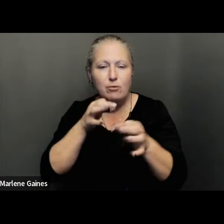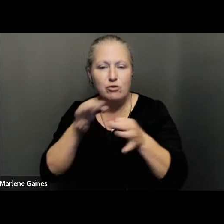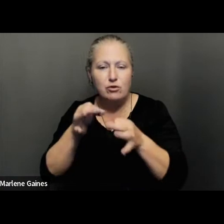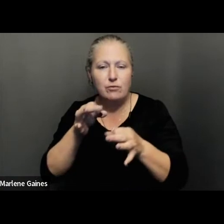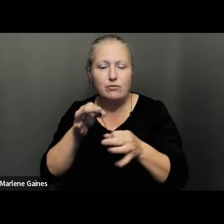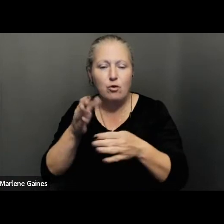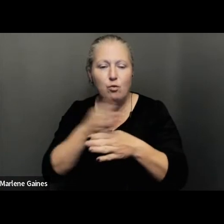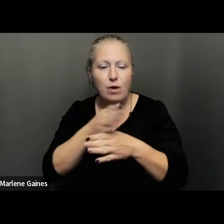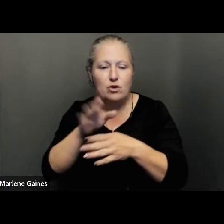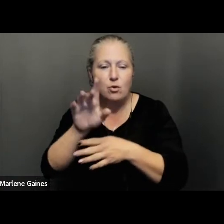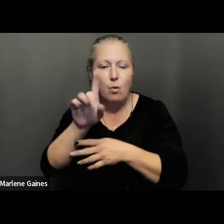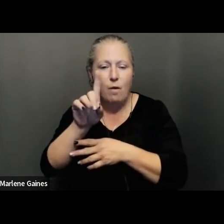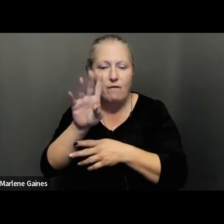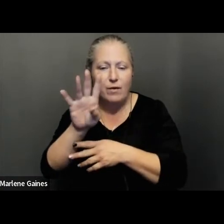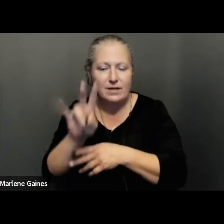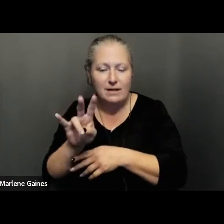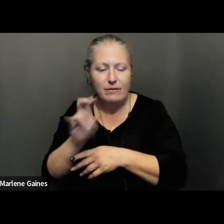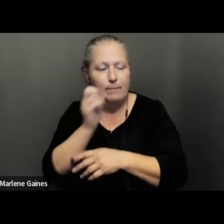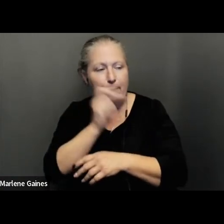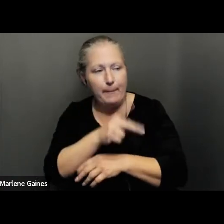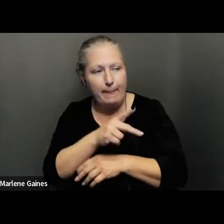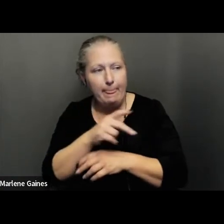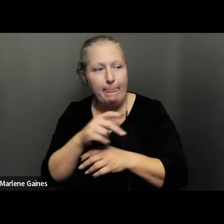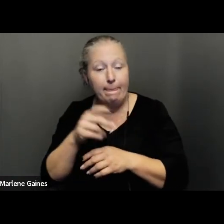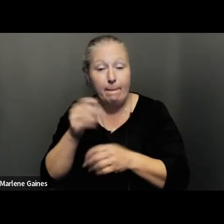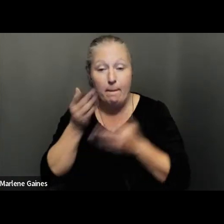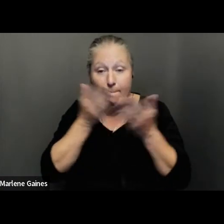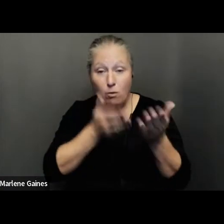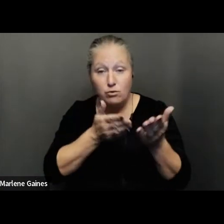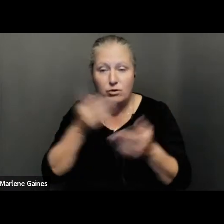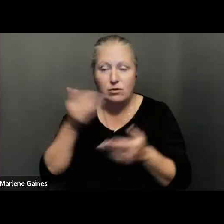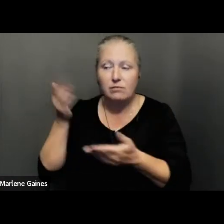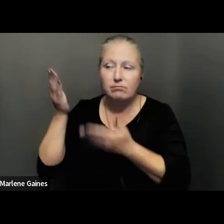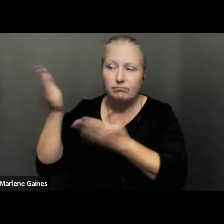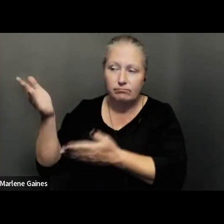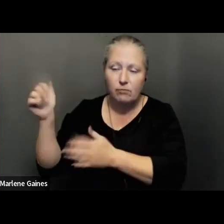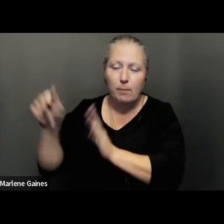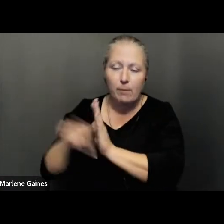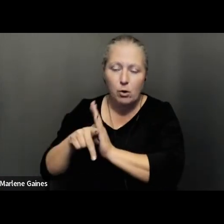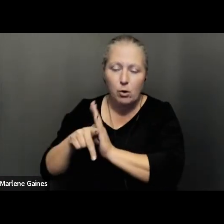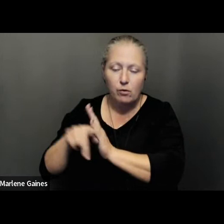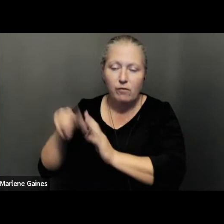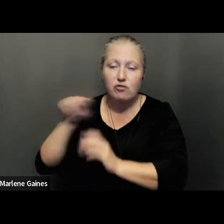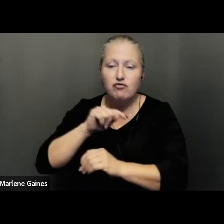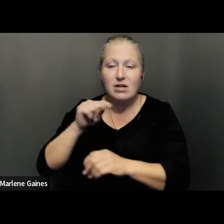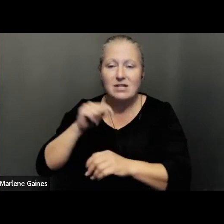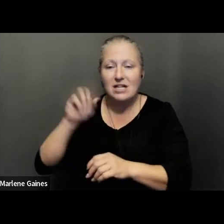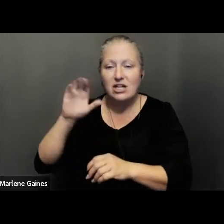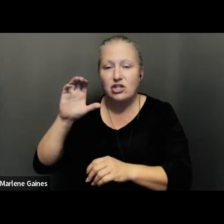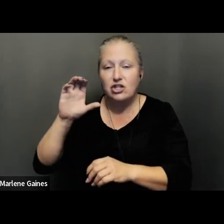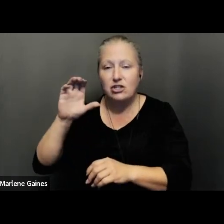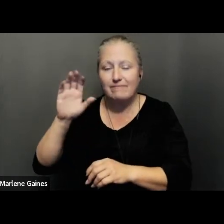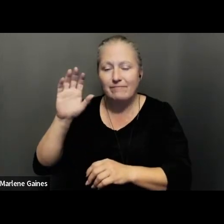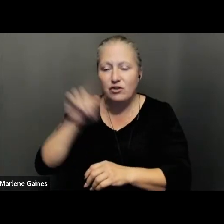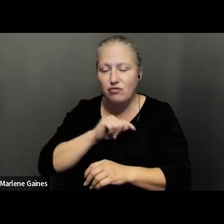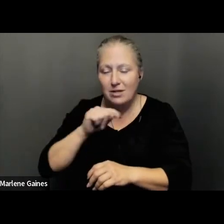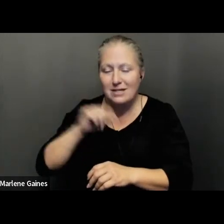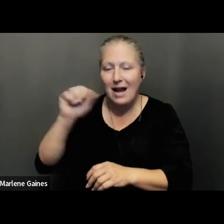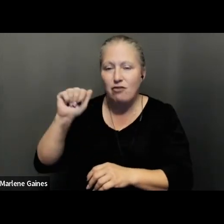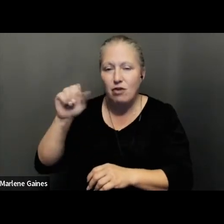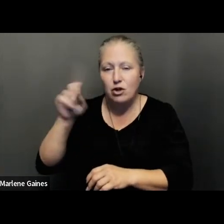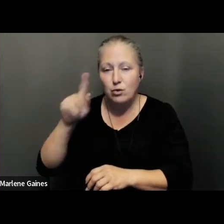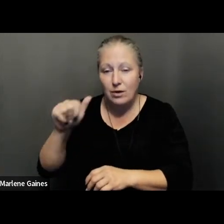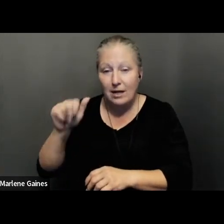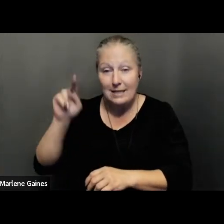range 147. Okay. Is there a motion? I'll move to approve. Motion by trustee Chavez, trustee Andrade Zuniga. Is